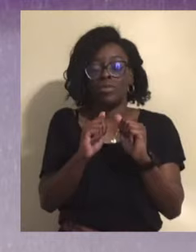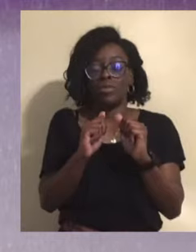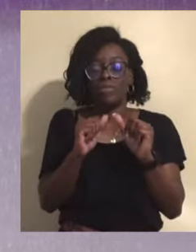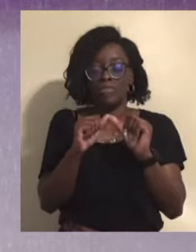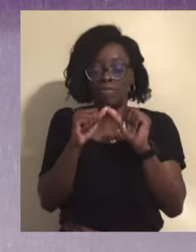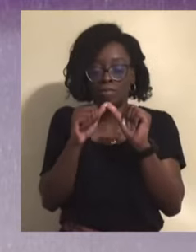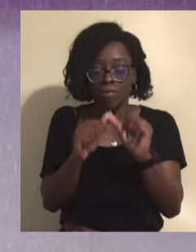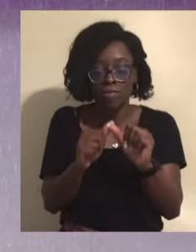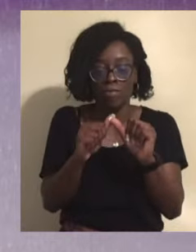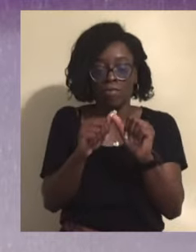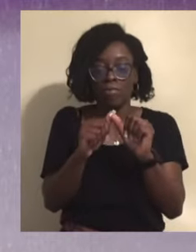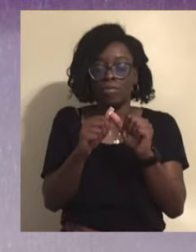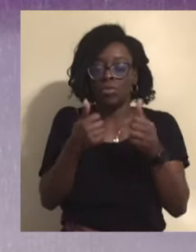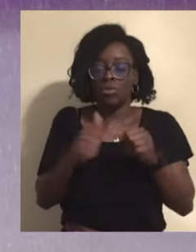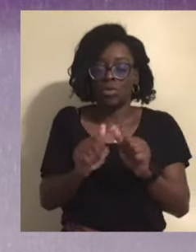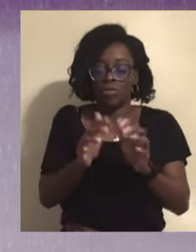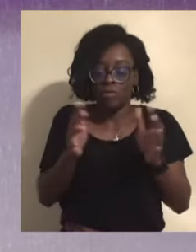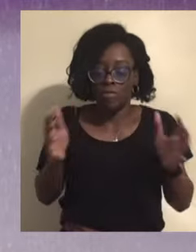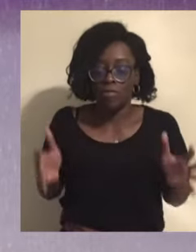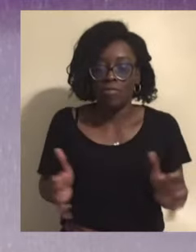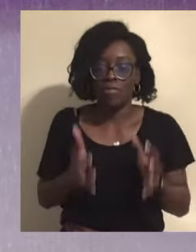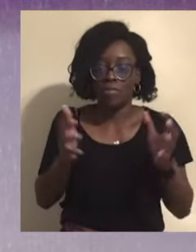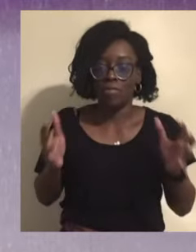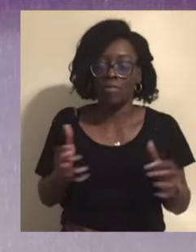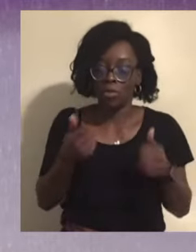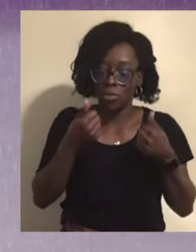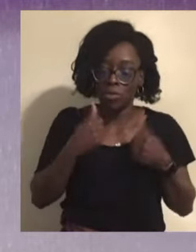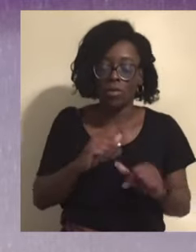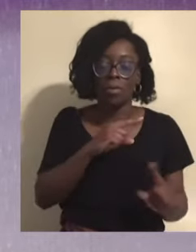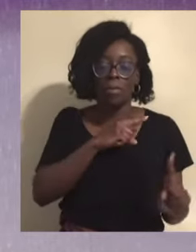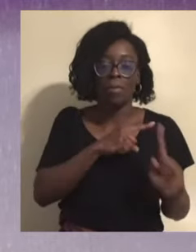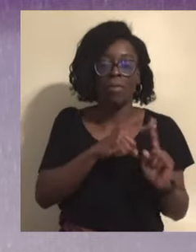try to be optimistic, but sometimes life,